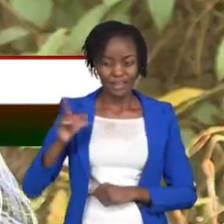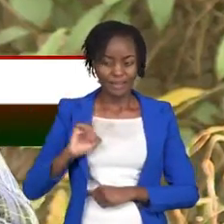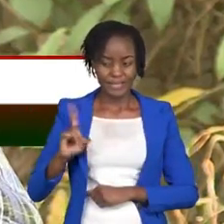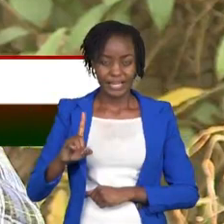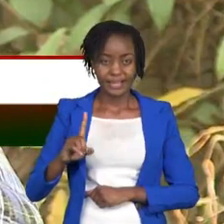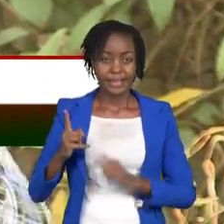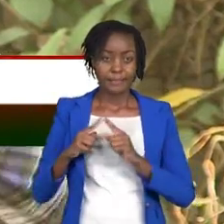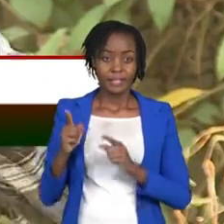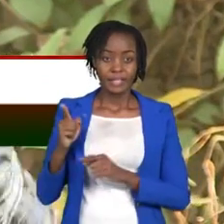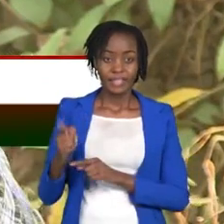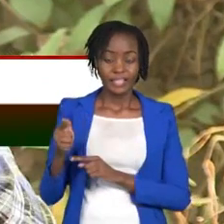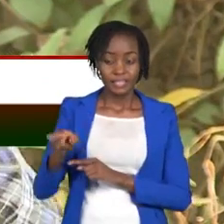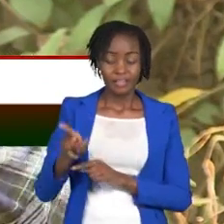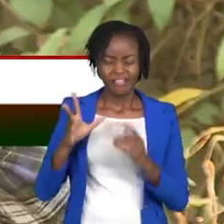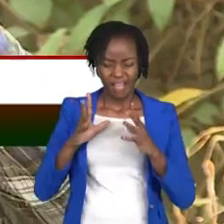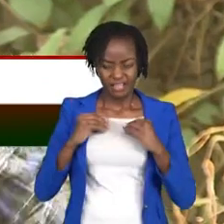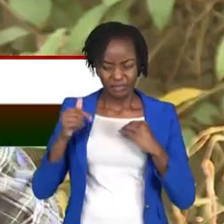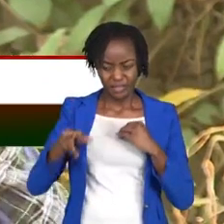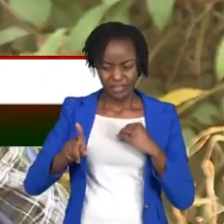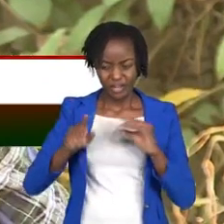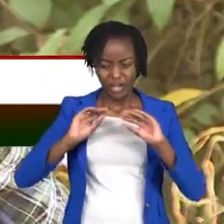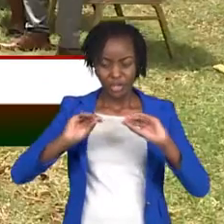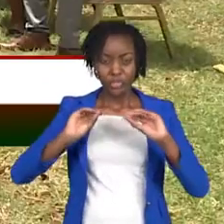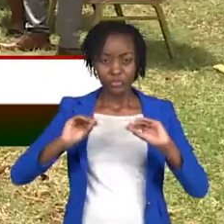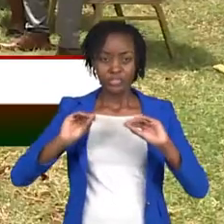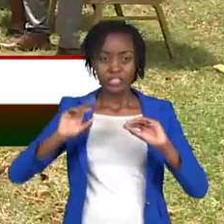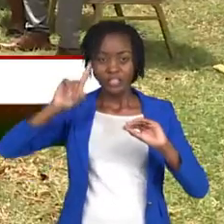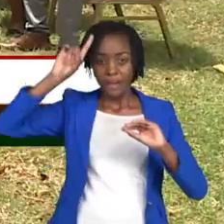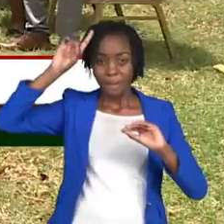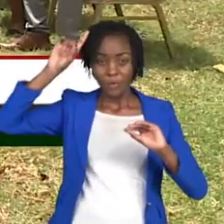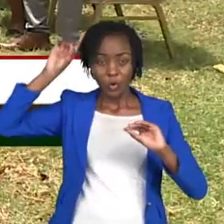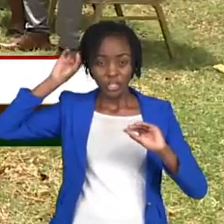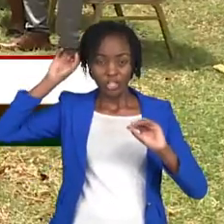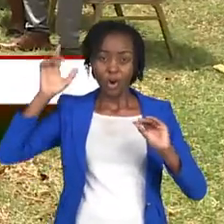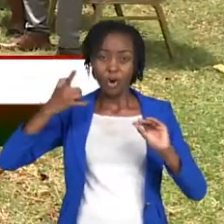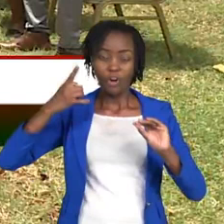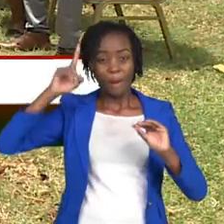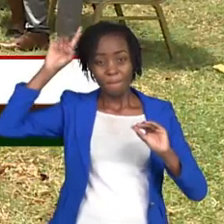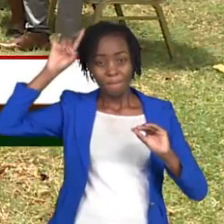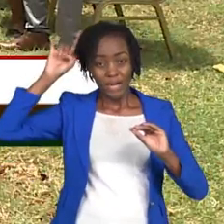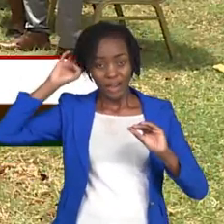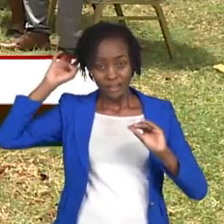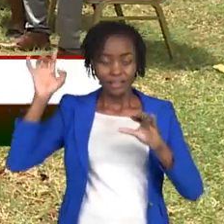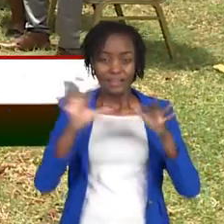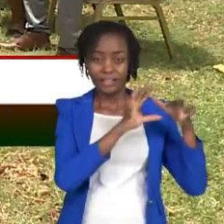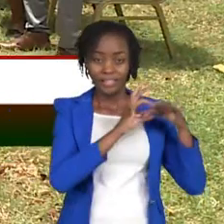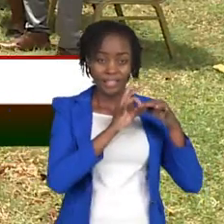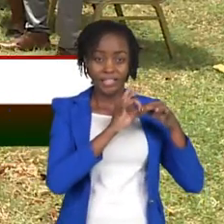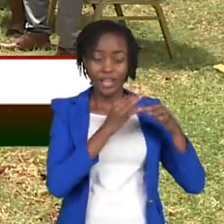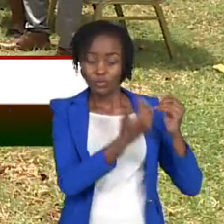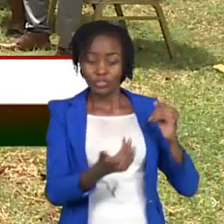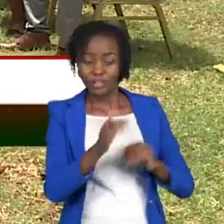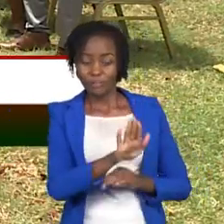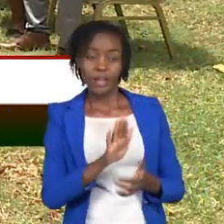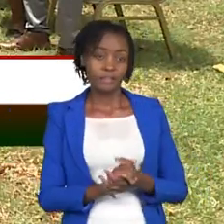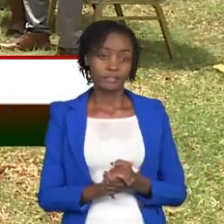he has taken it upon himself to teach black culture to his children, to his family, and to the society around him. You see? So yes,